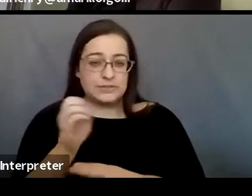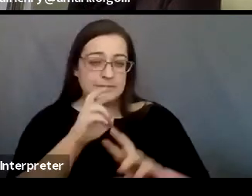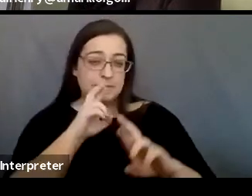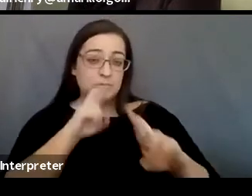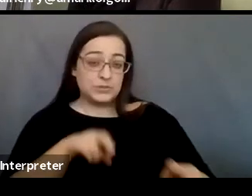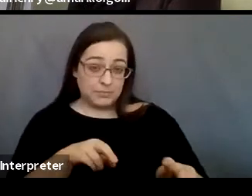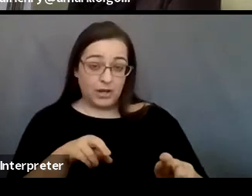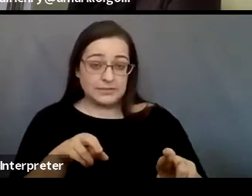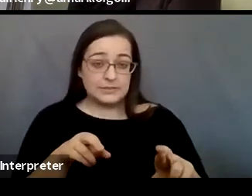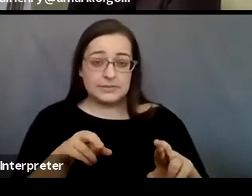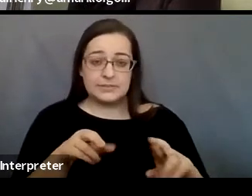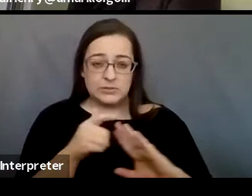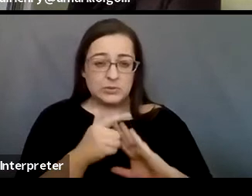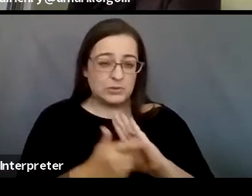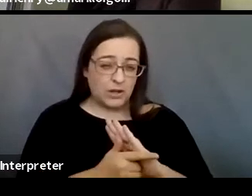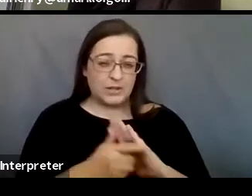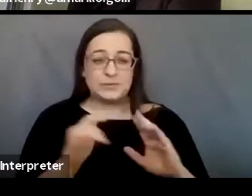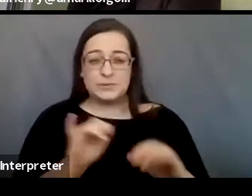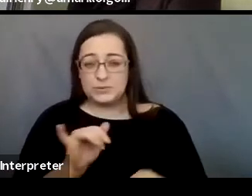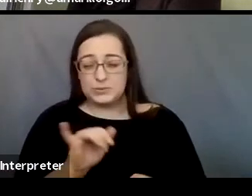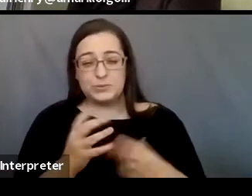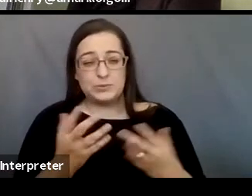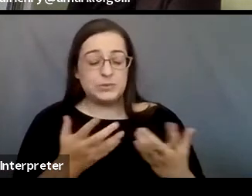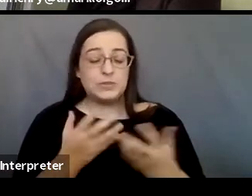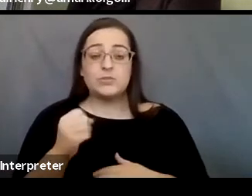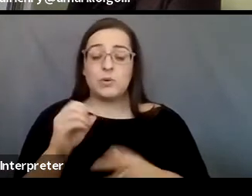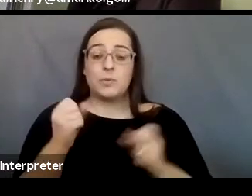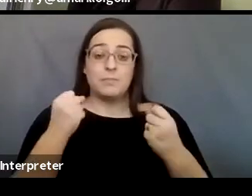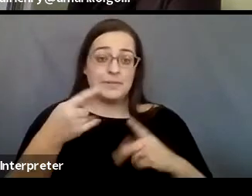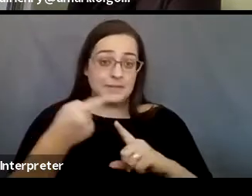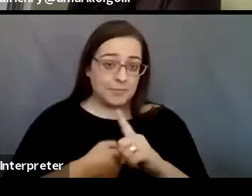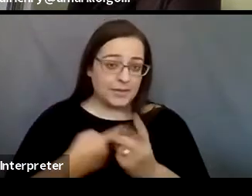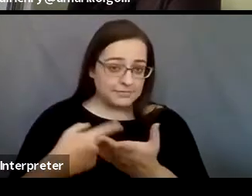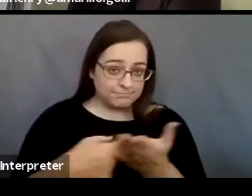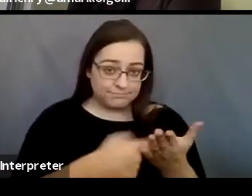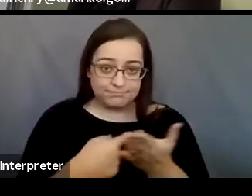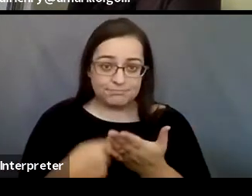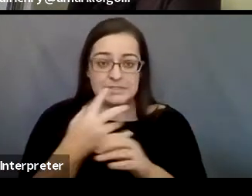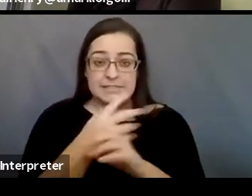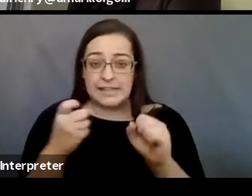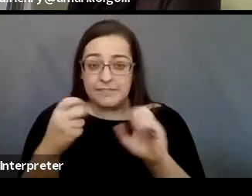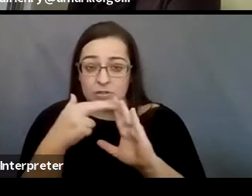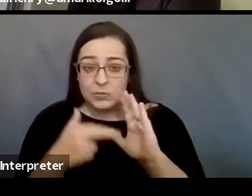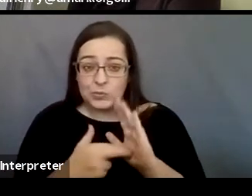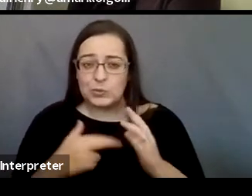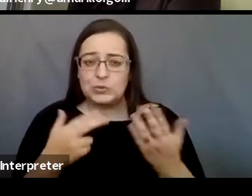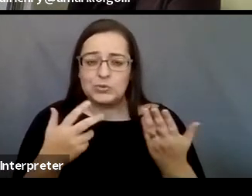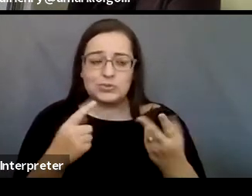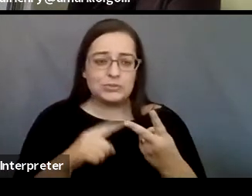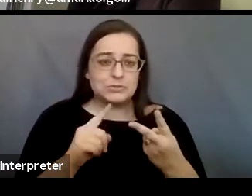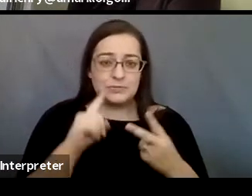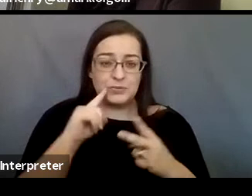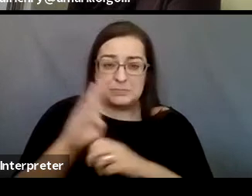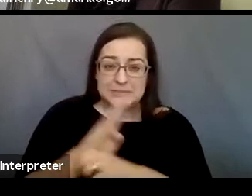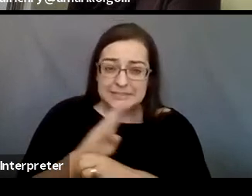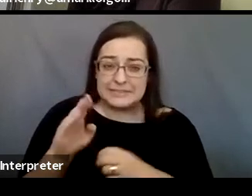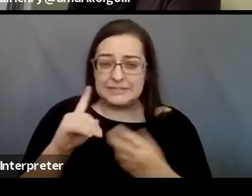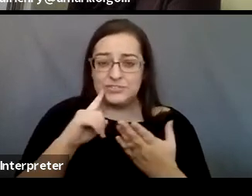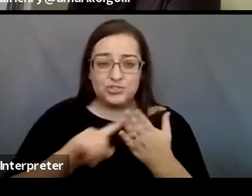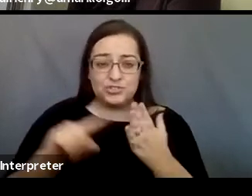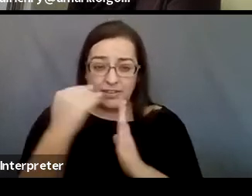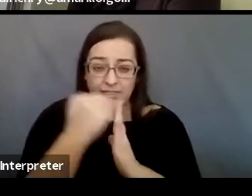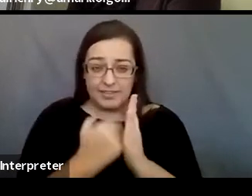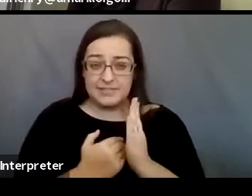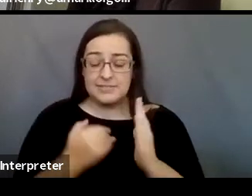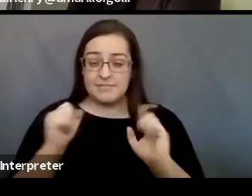ordinance. So at this time, after months of discussing what the safety protocols are, what the operating protocols are for businesses, what the checklists for being